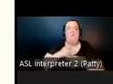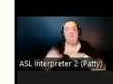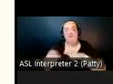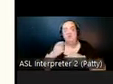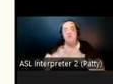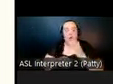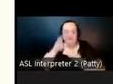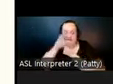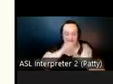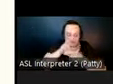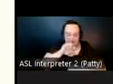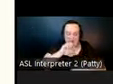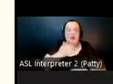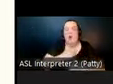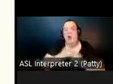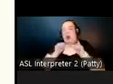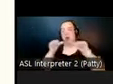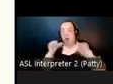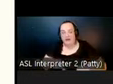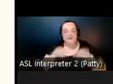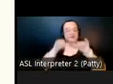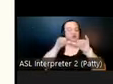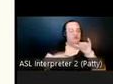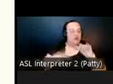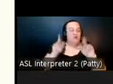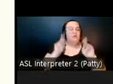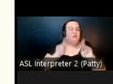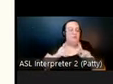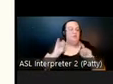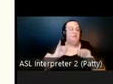our architect and engineering firms going forward.